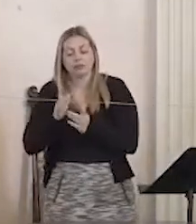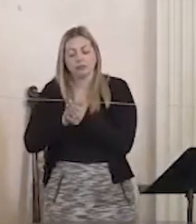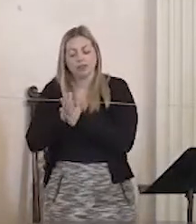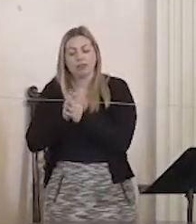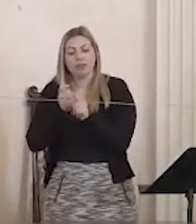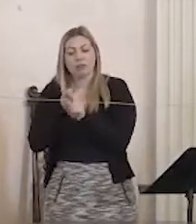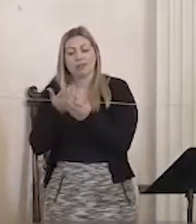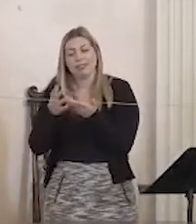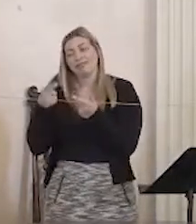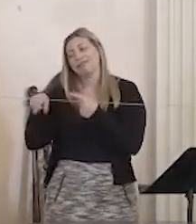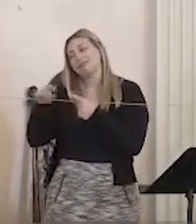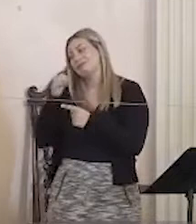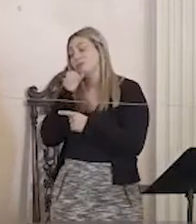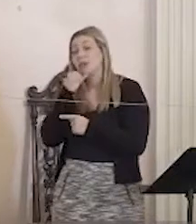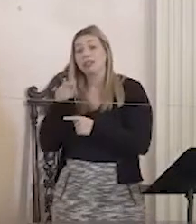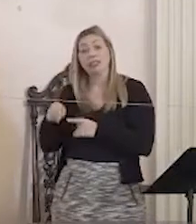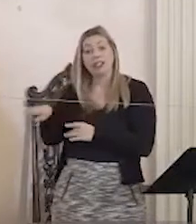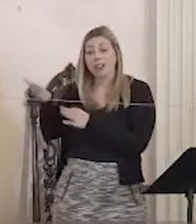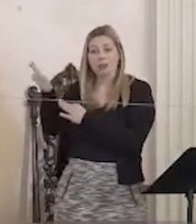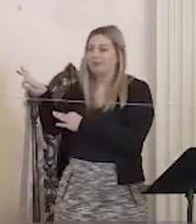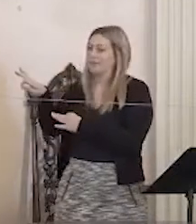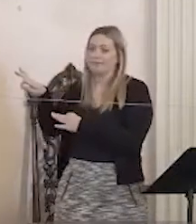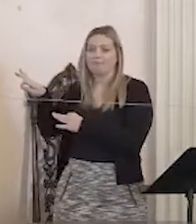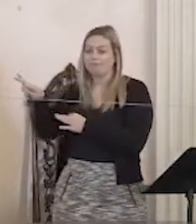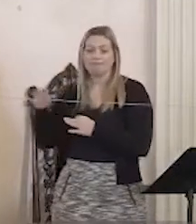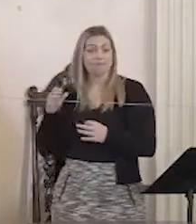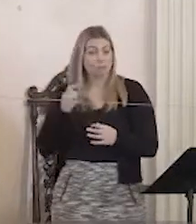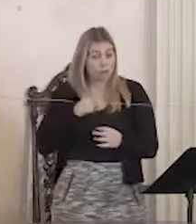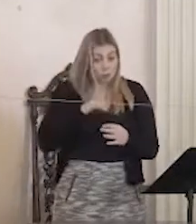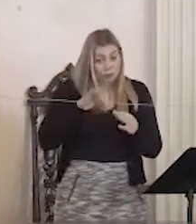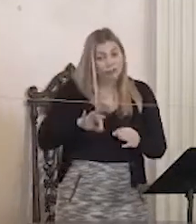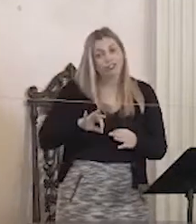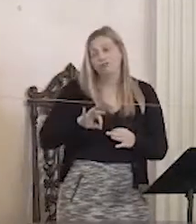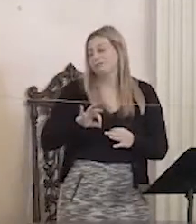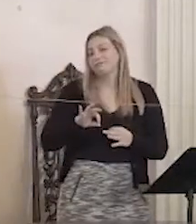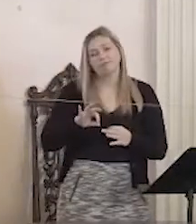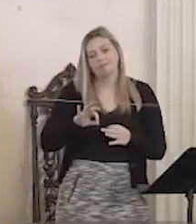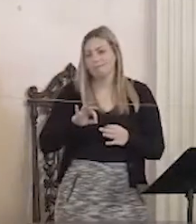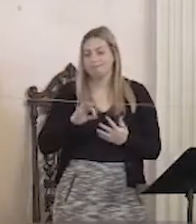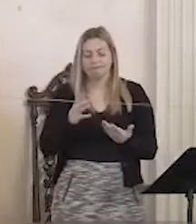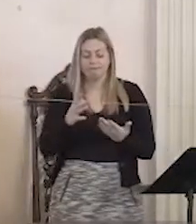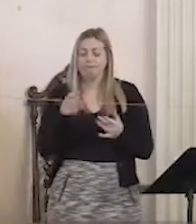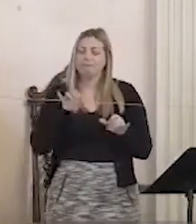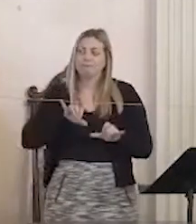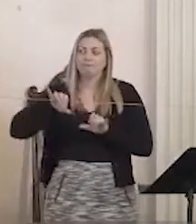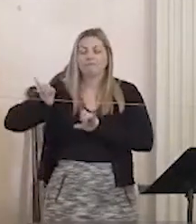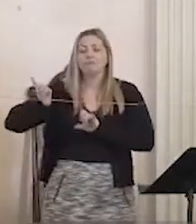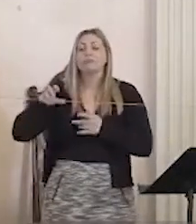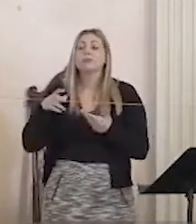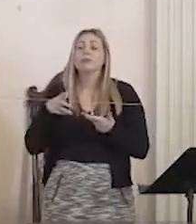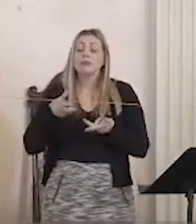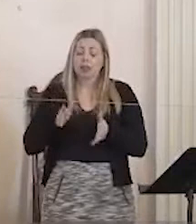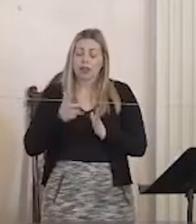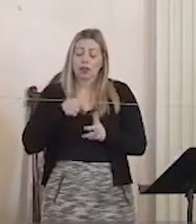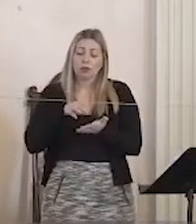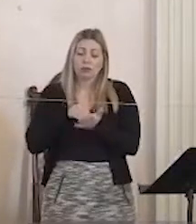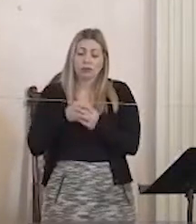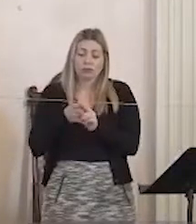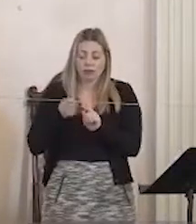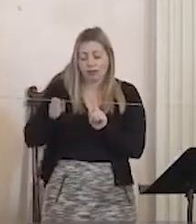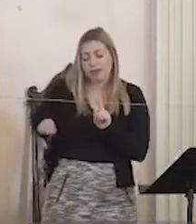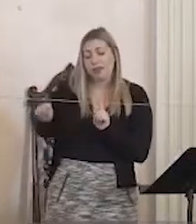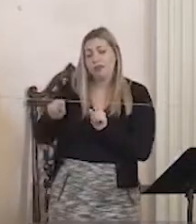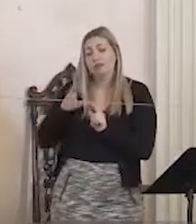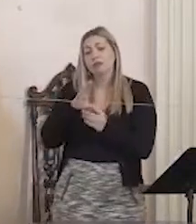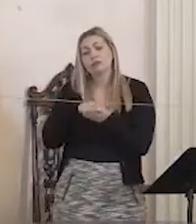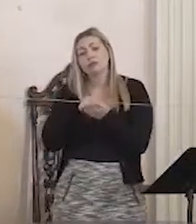They were not perfect, and neither are we. May we learn from them and